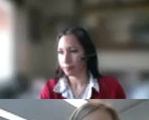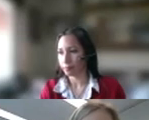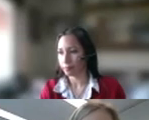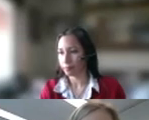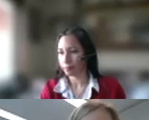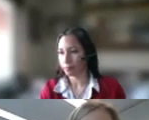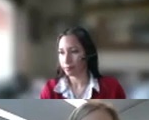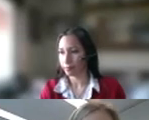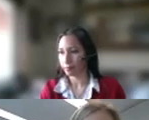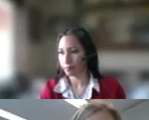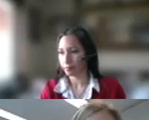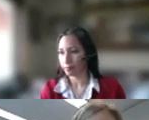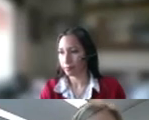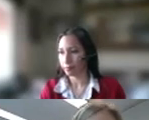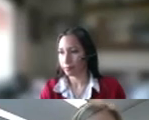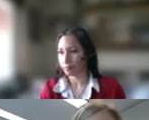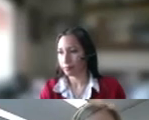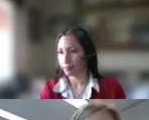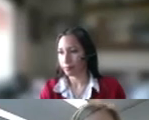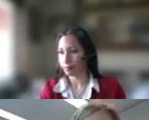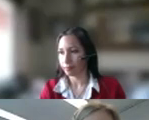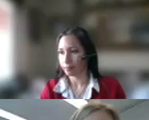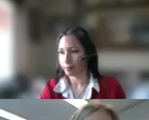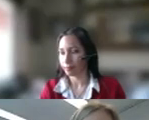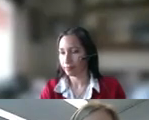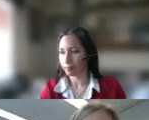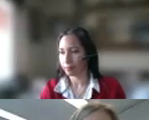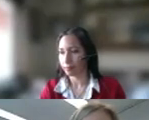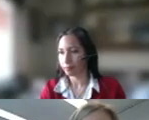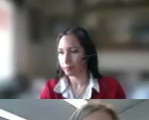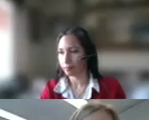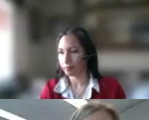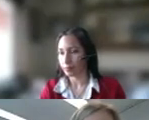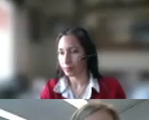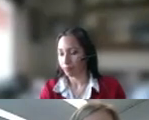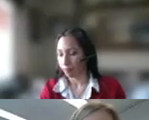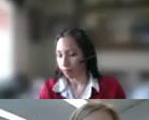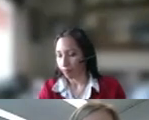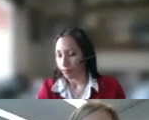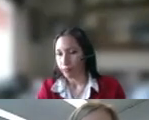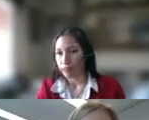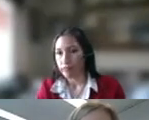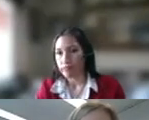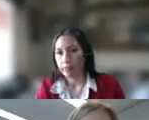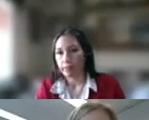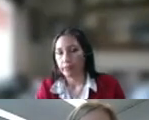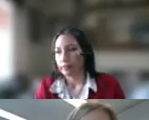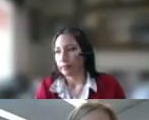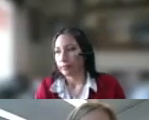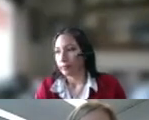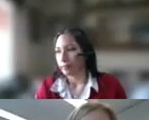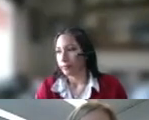I applied. And then, let's see, what others should know about me. I am an outdoor